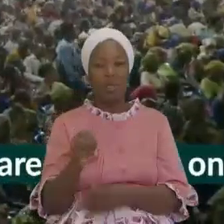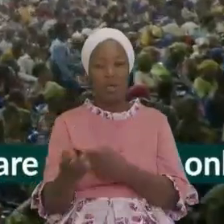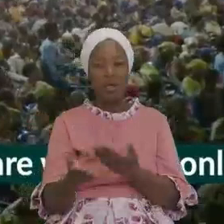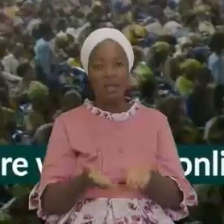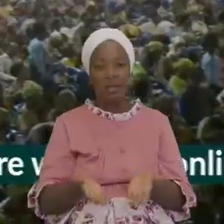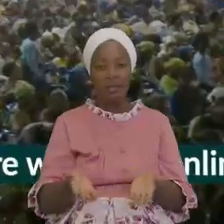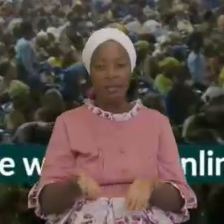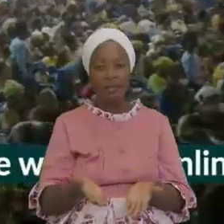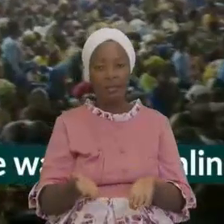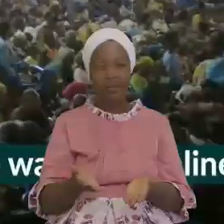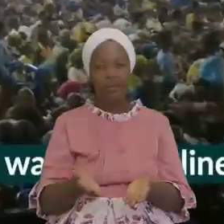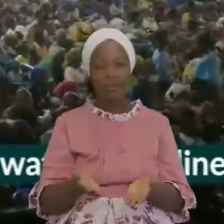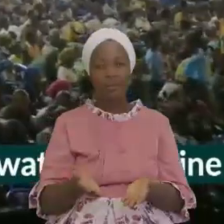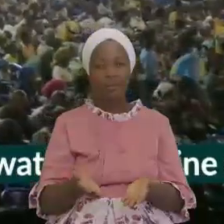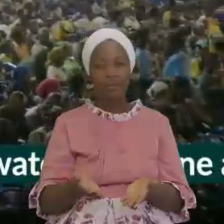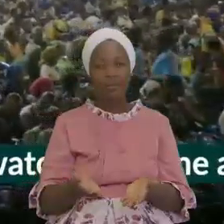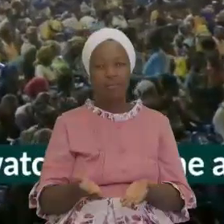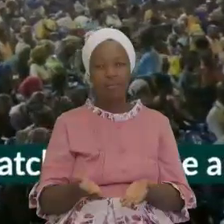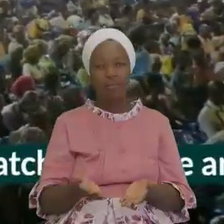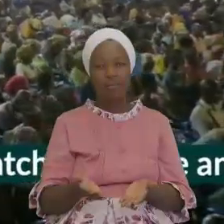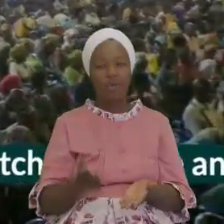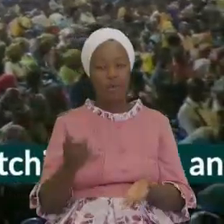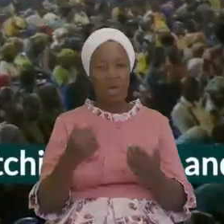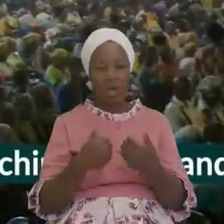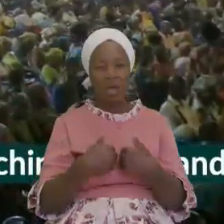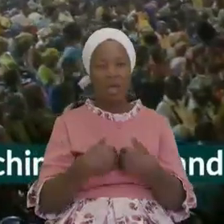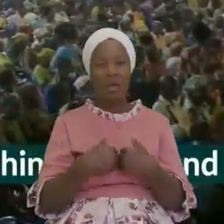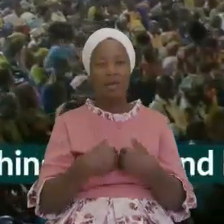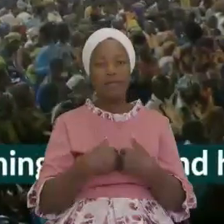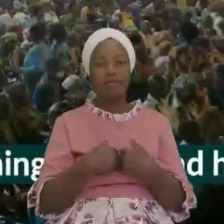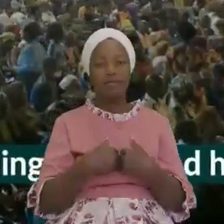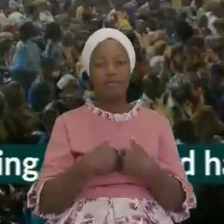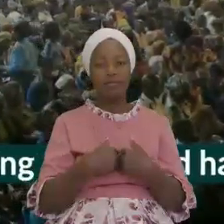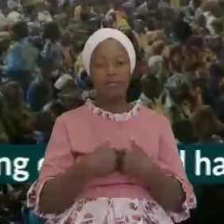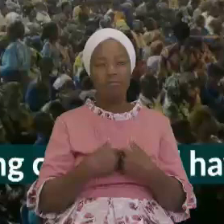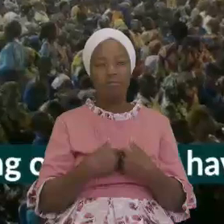Here, we have lunch with Christ.